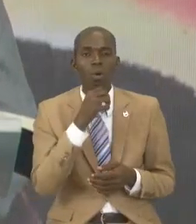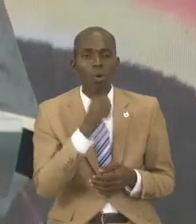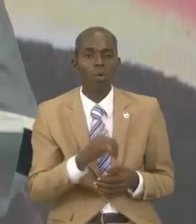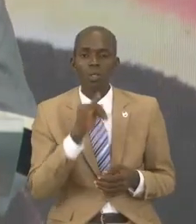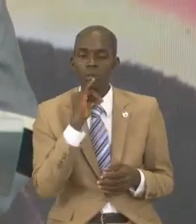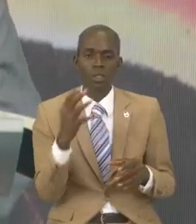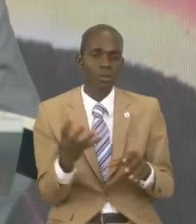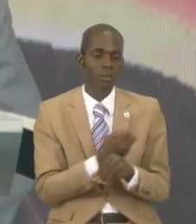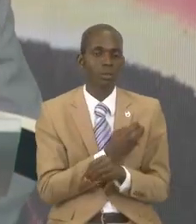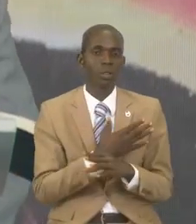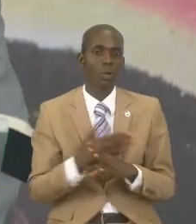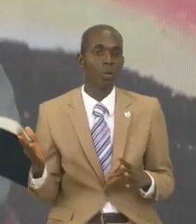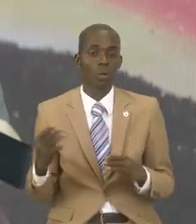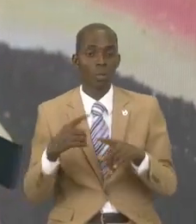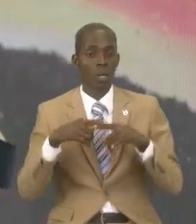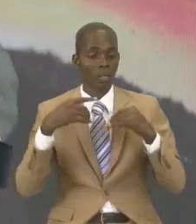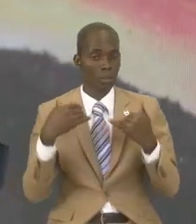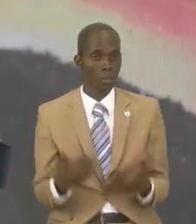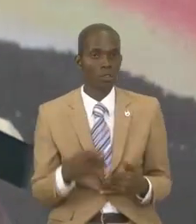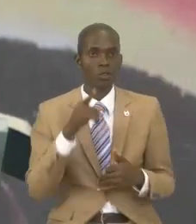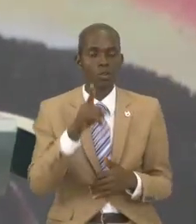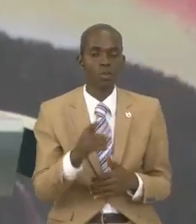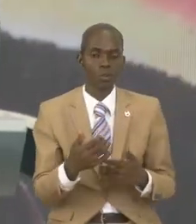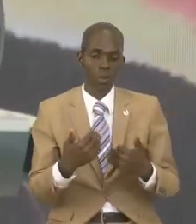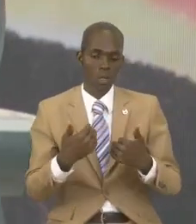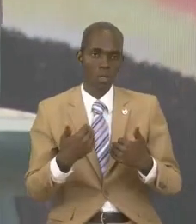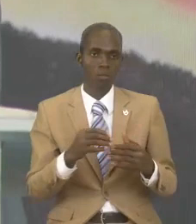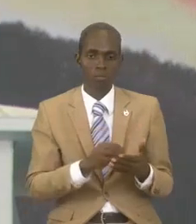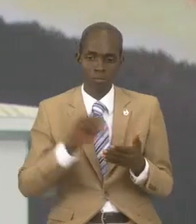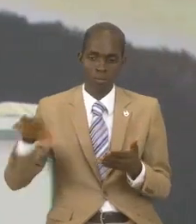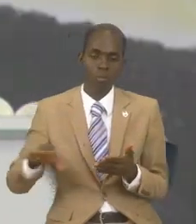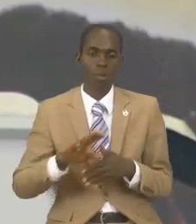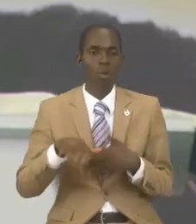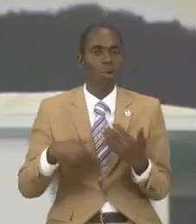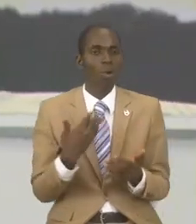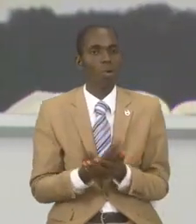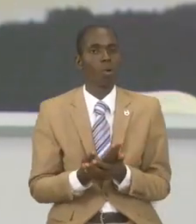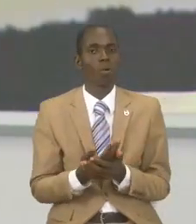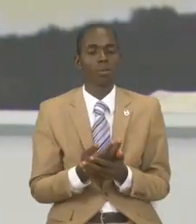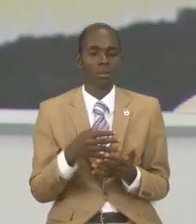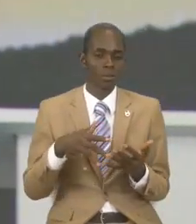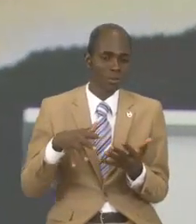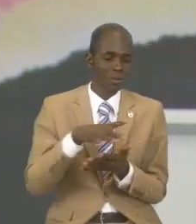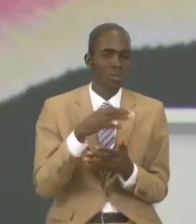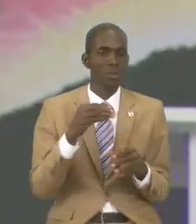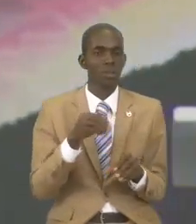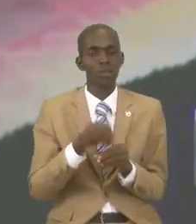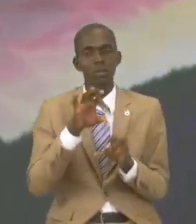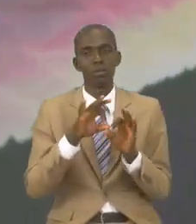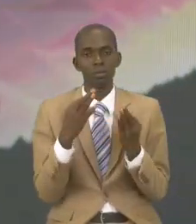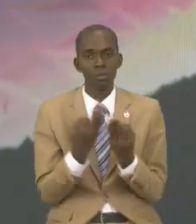But now you put off all this in your family,